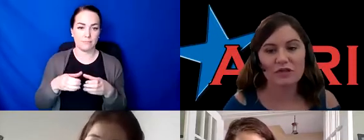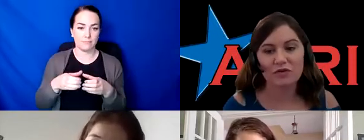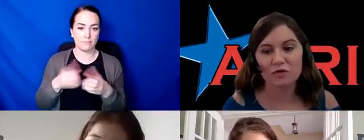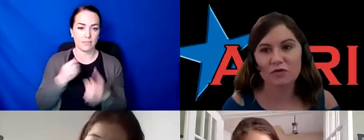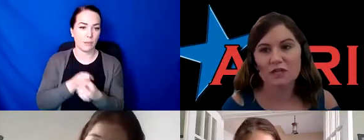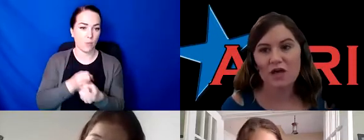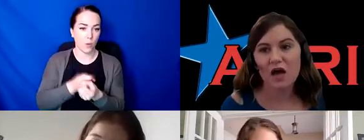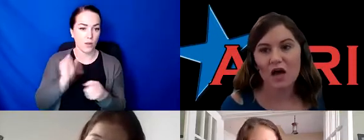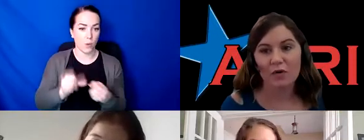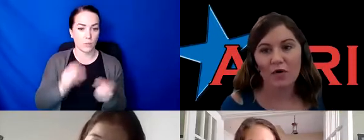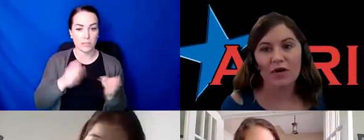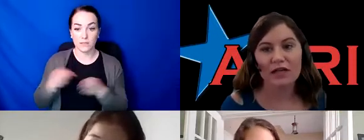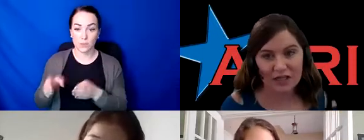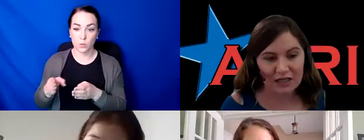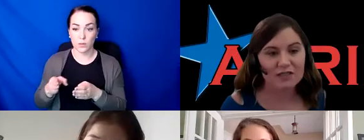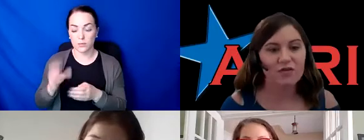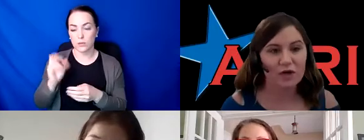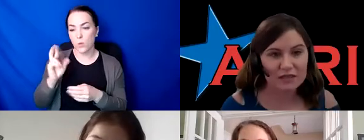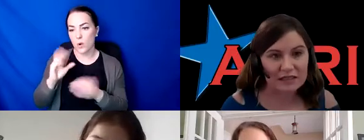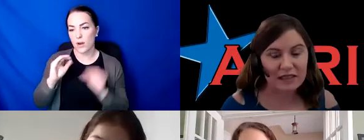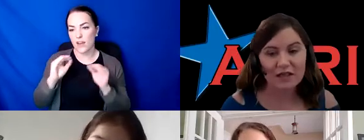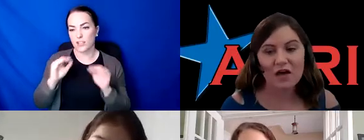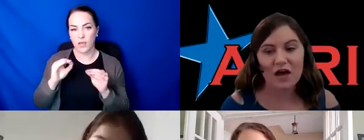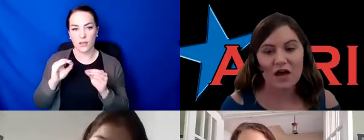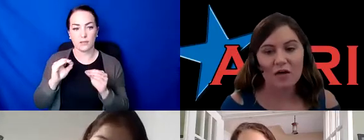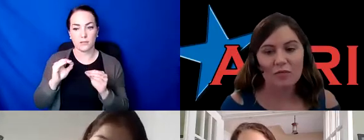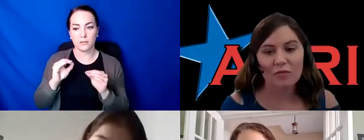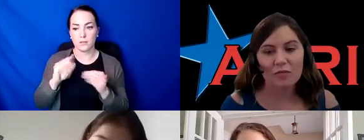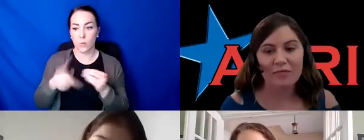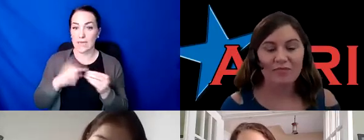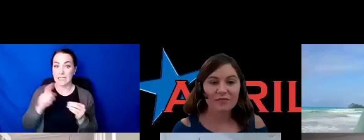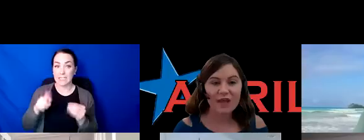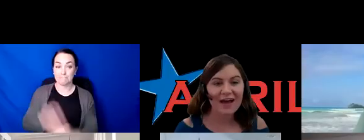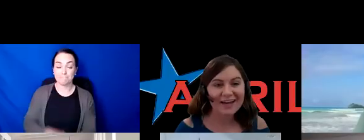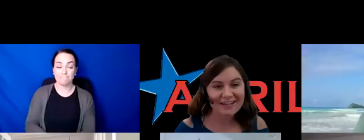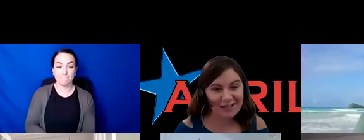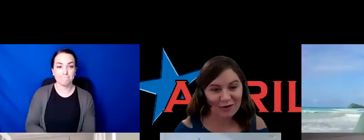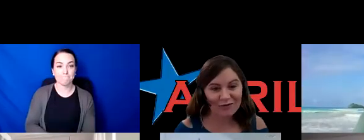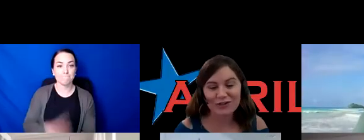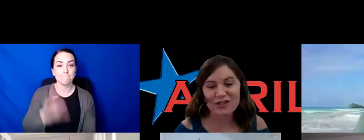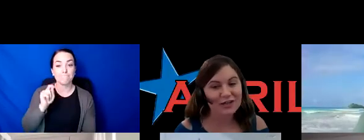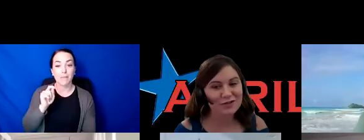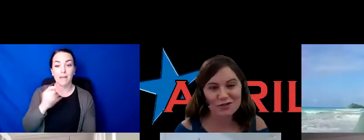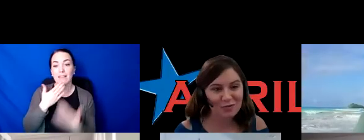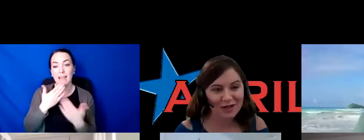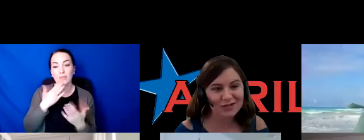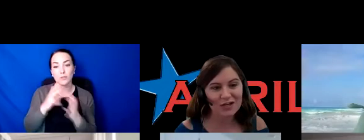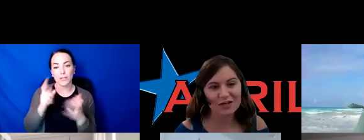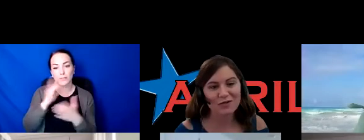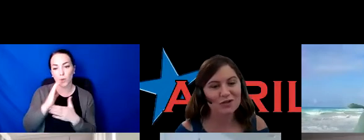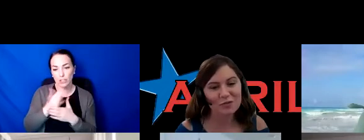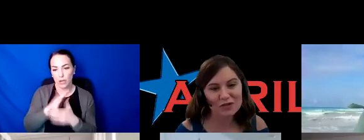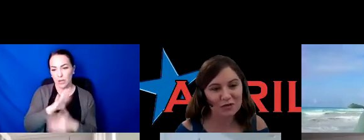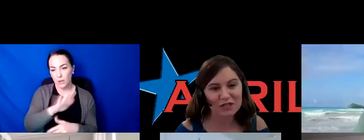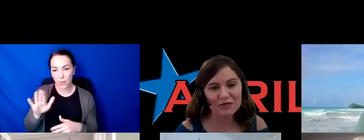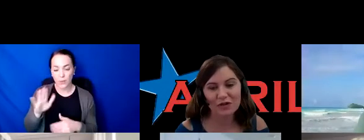those individuals, or educate where is needed. But I thank you all for sharing so much. You